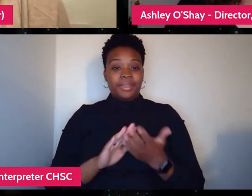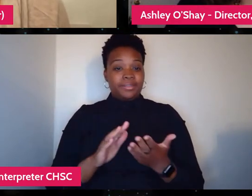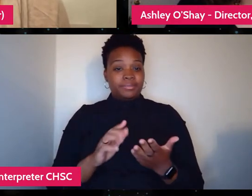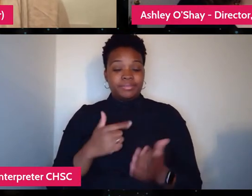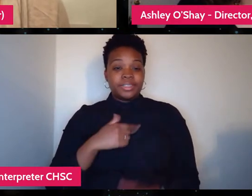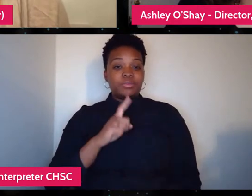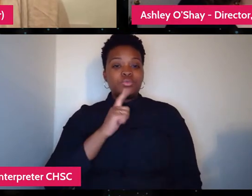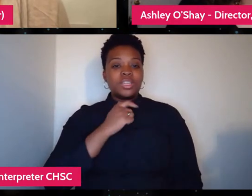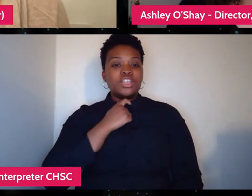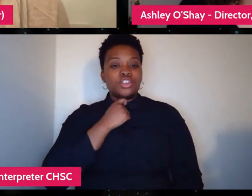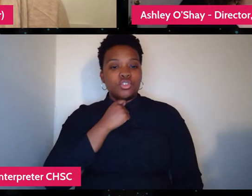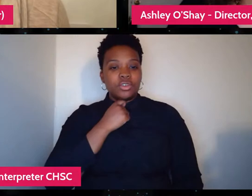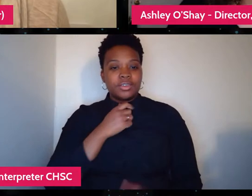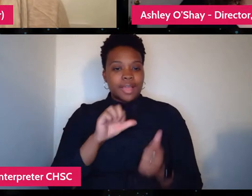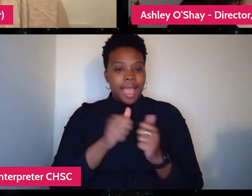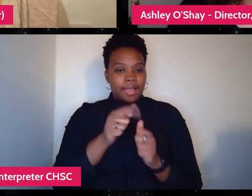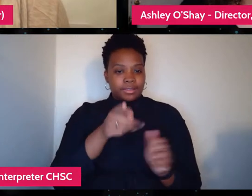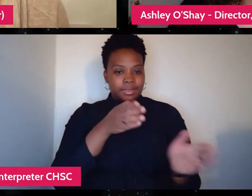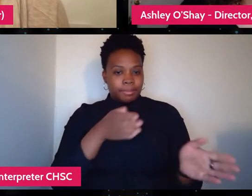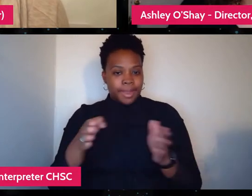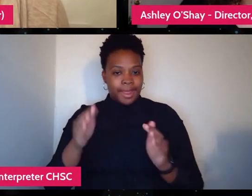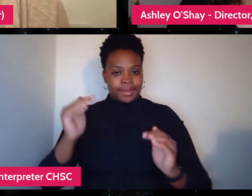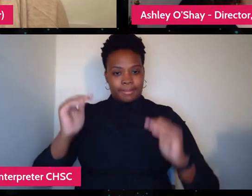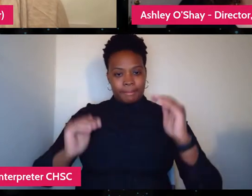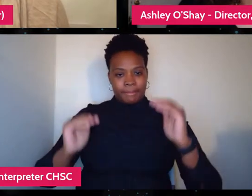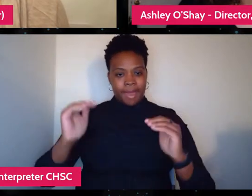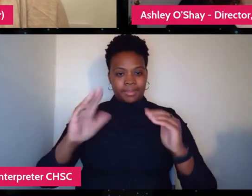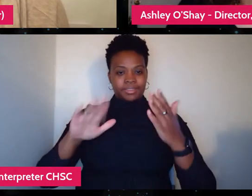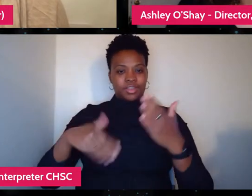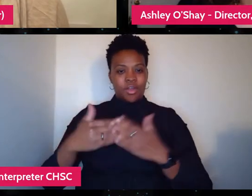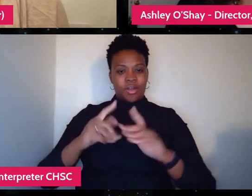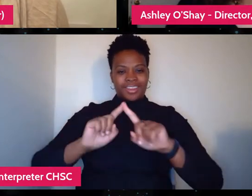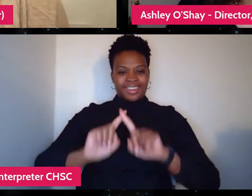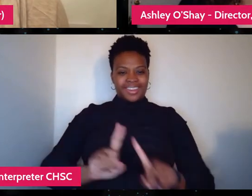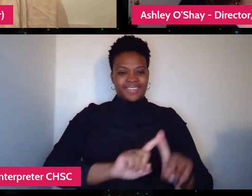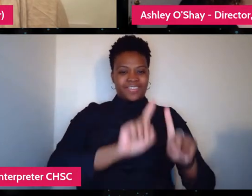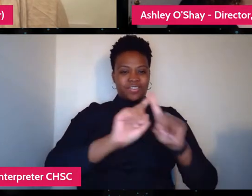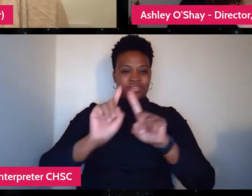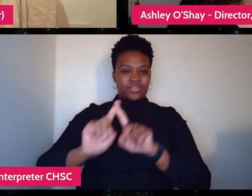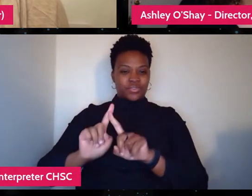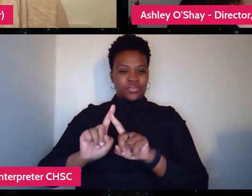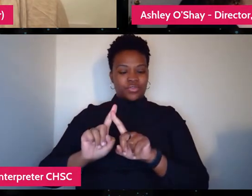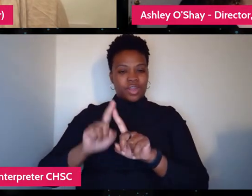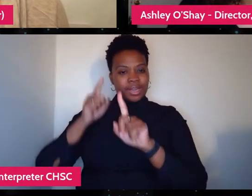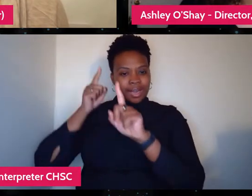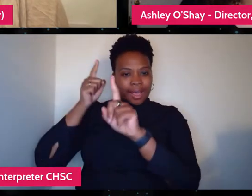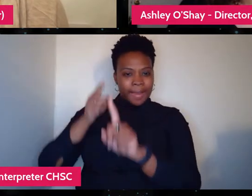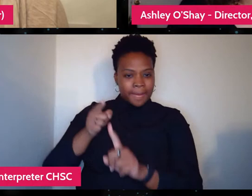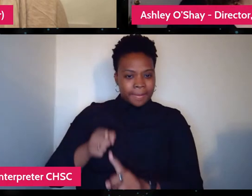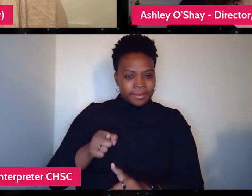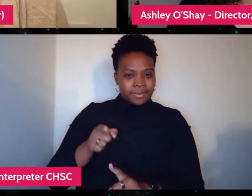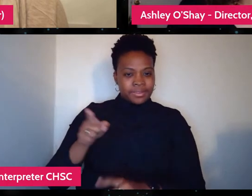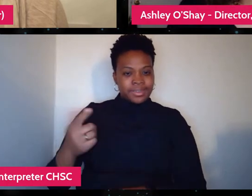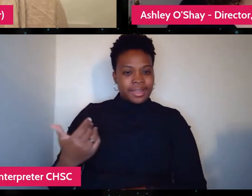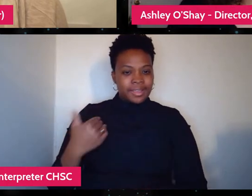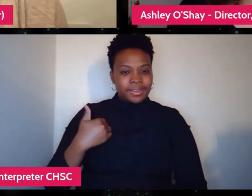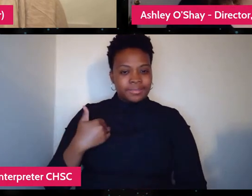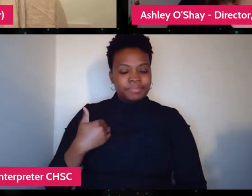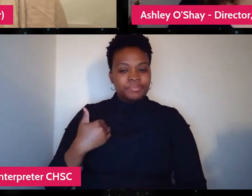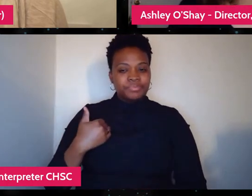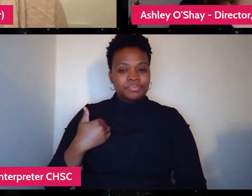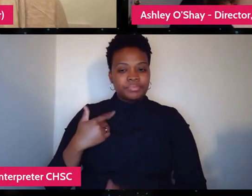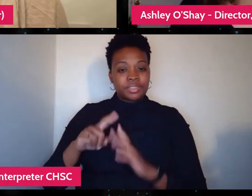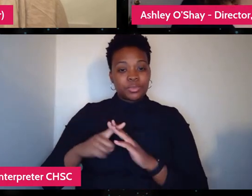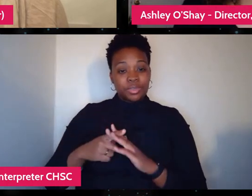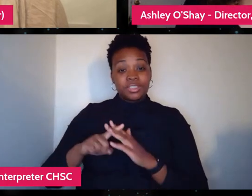really curious in like how she planned to like balance all of these different ambitions that she had. And so it